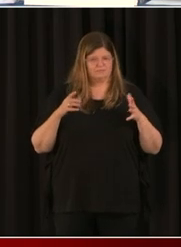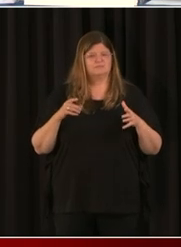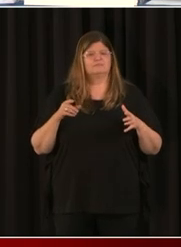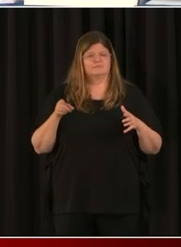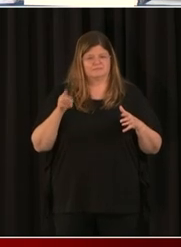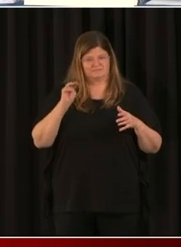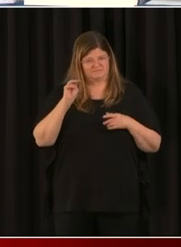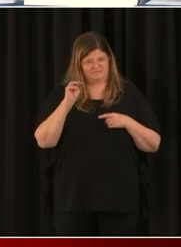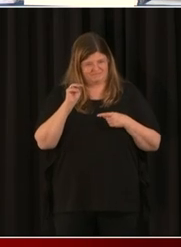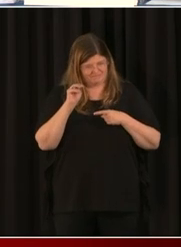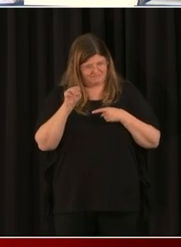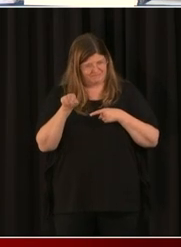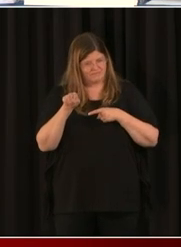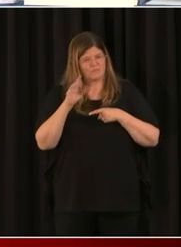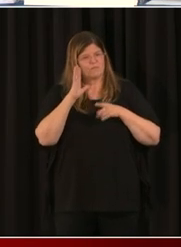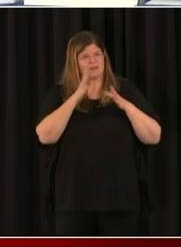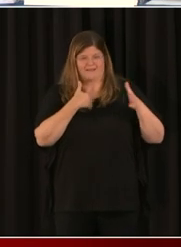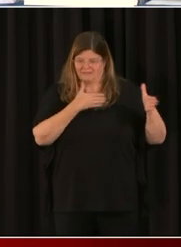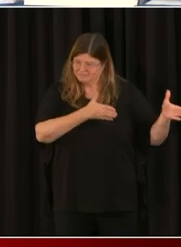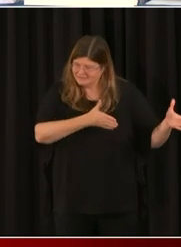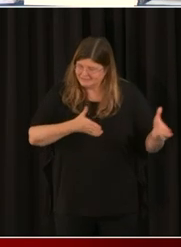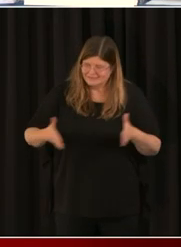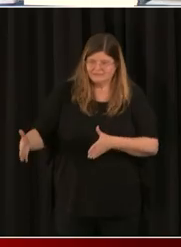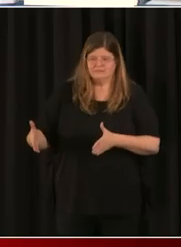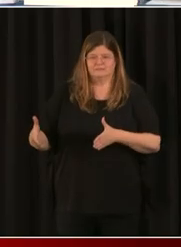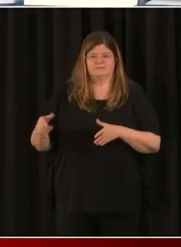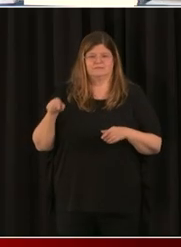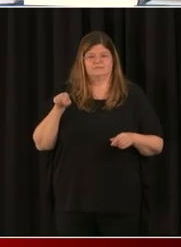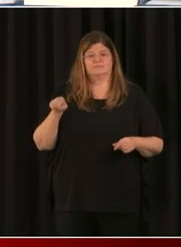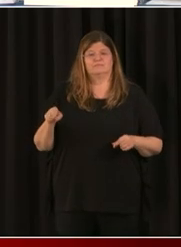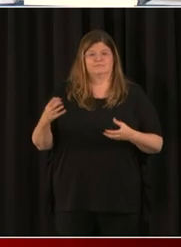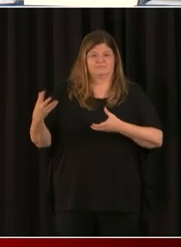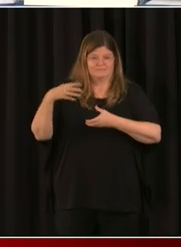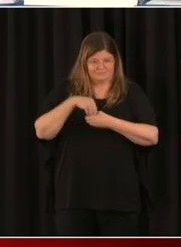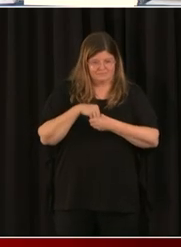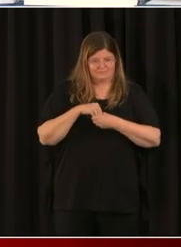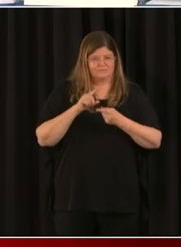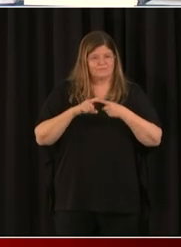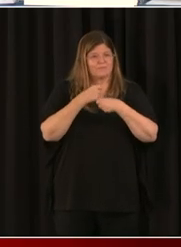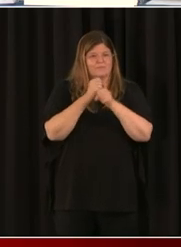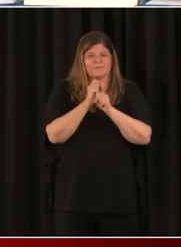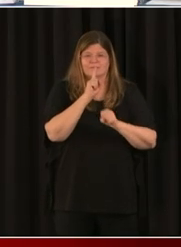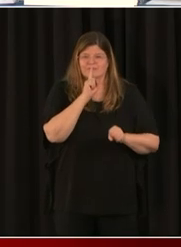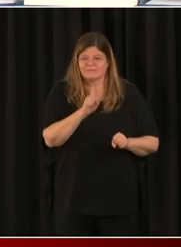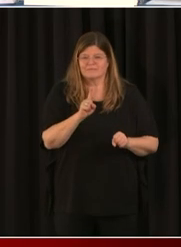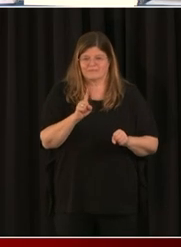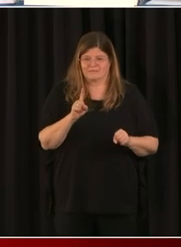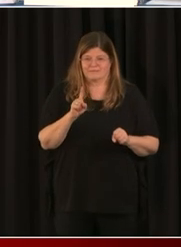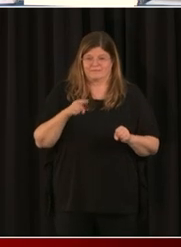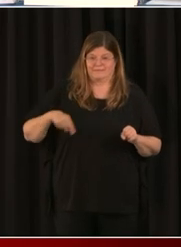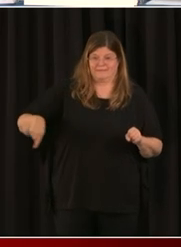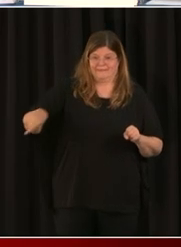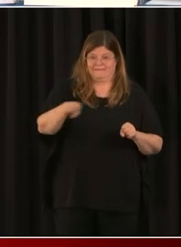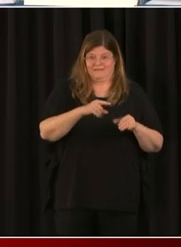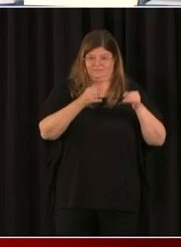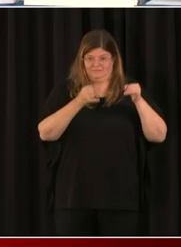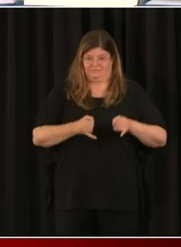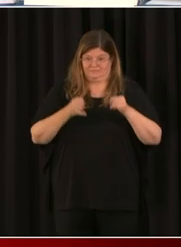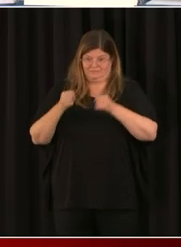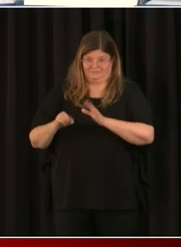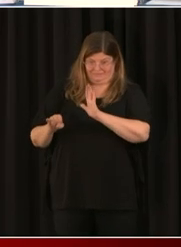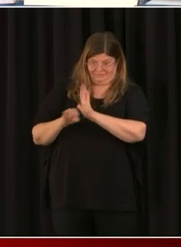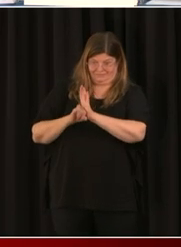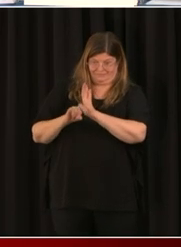the Metropolitan Police Department has a plan, and that plan, part of that plan is to ensure that when these individuals are